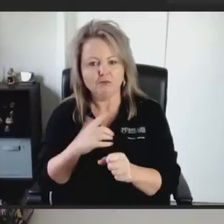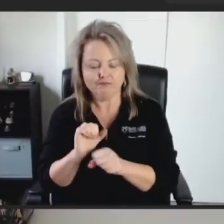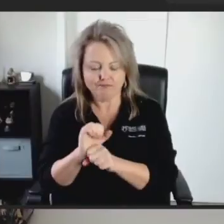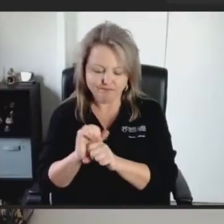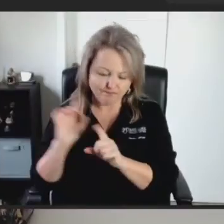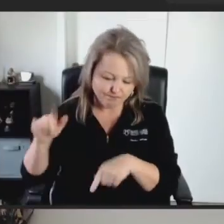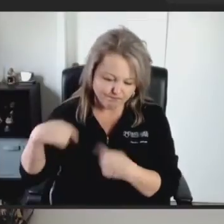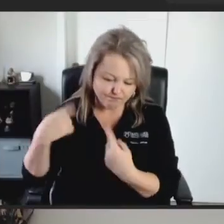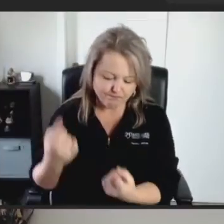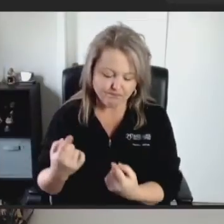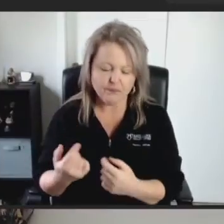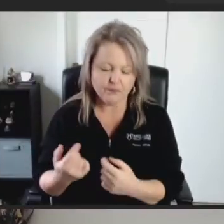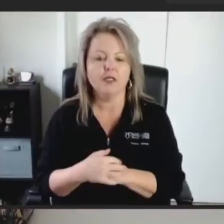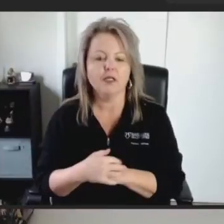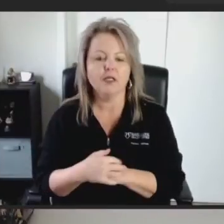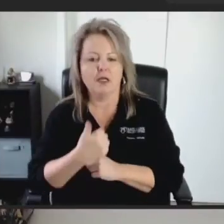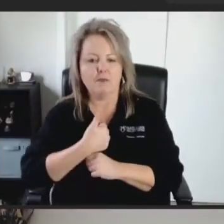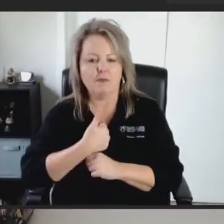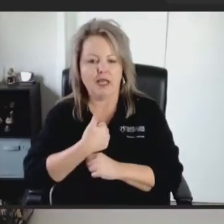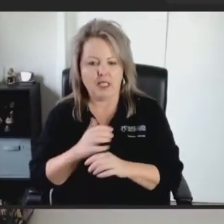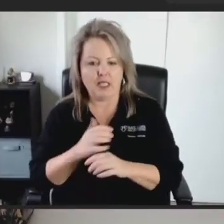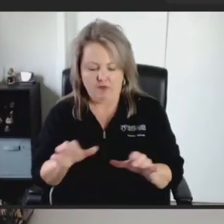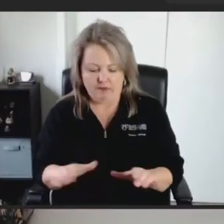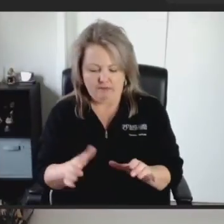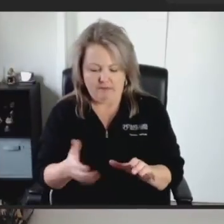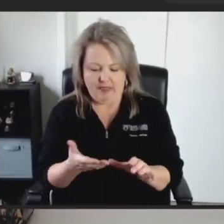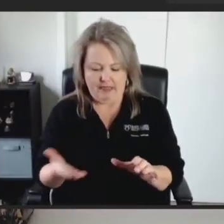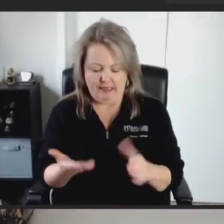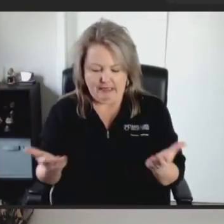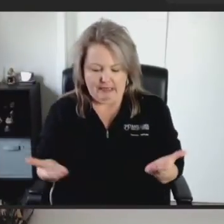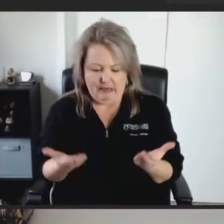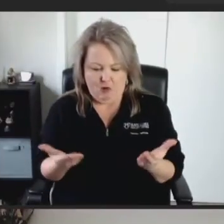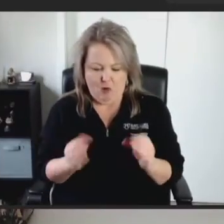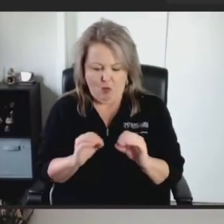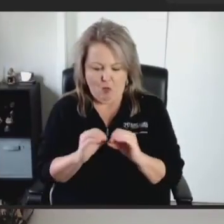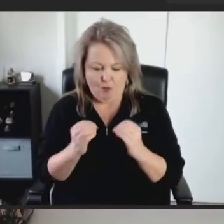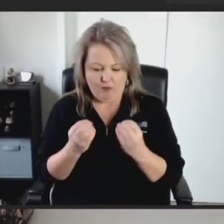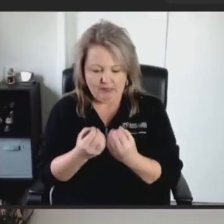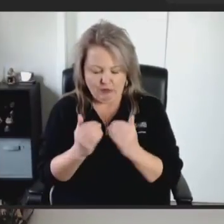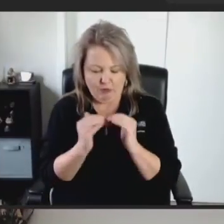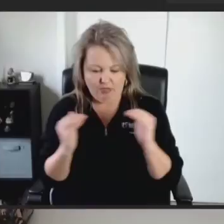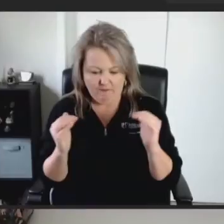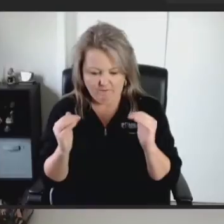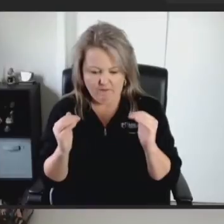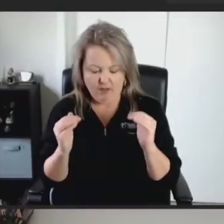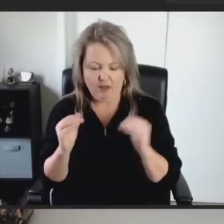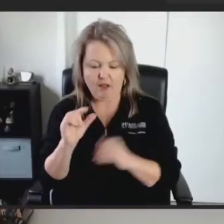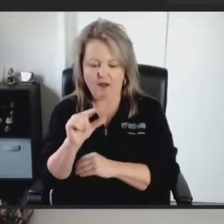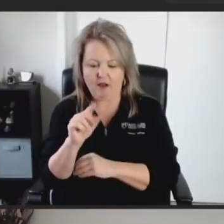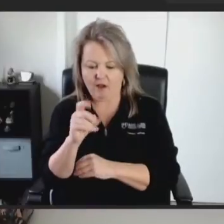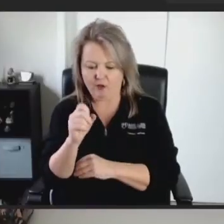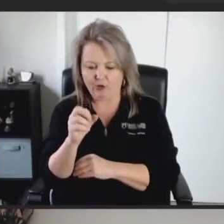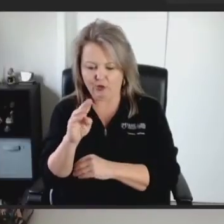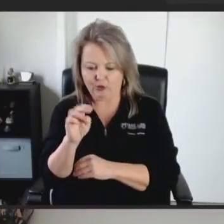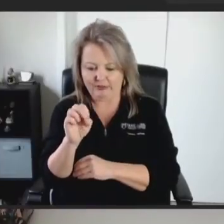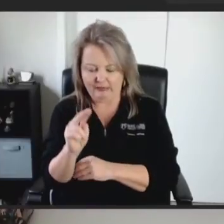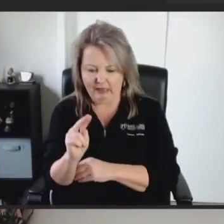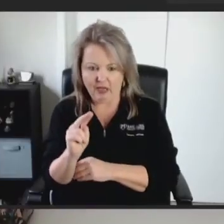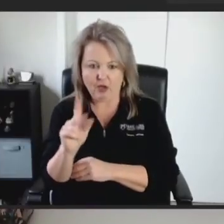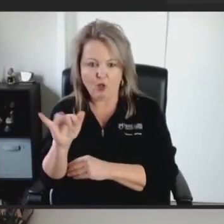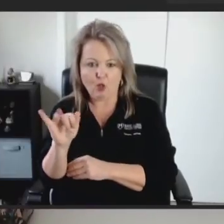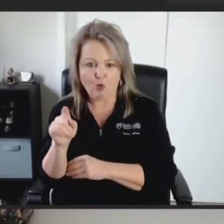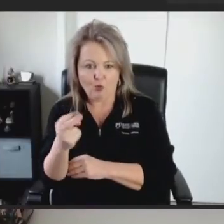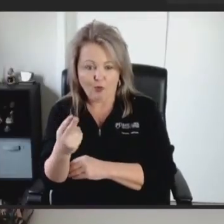I've done things here at the organizational level at Gunderson Health System, but also on state and national levels. And